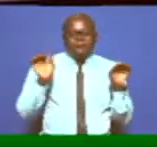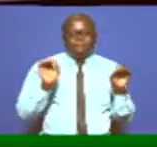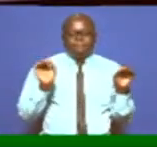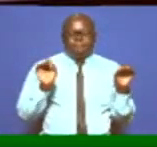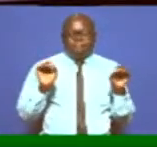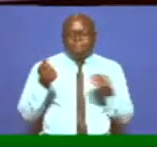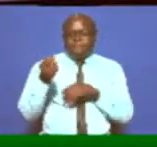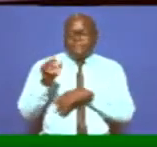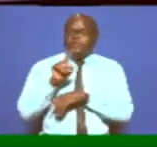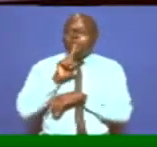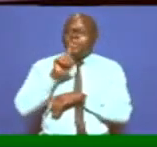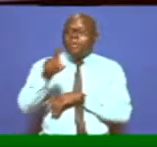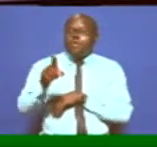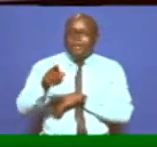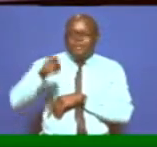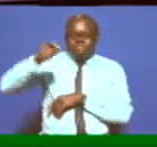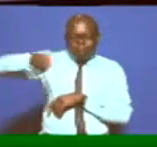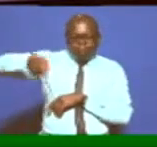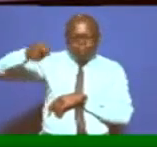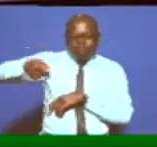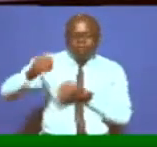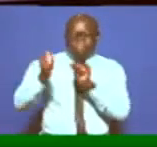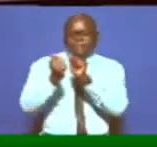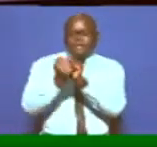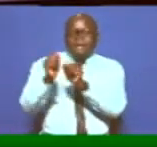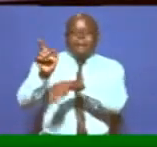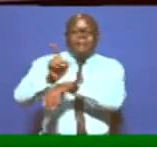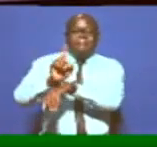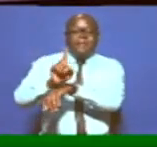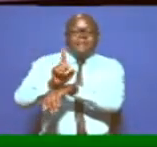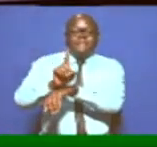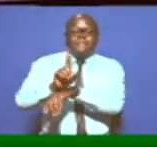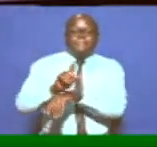Therefore, I order the bell to be rung for 10 minutes.